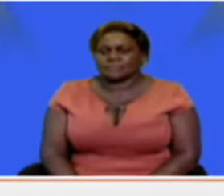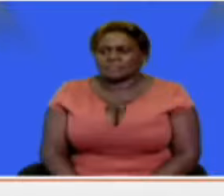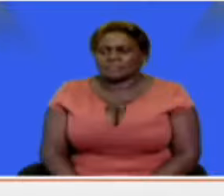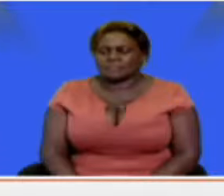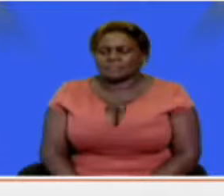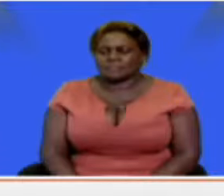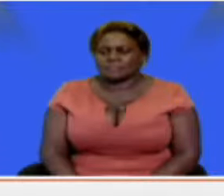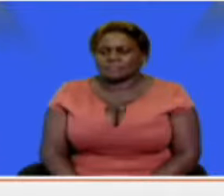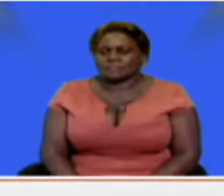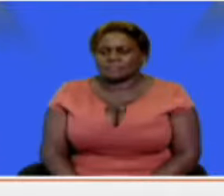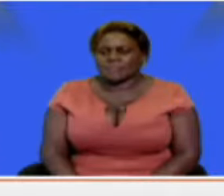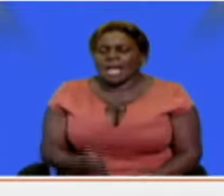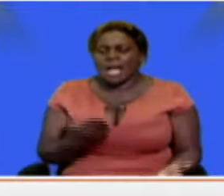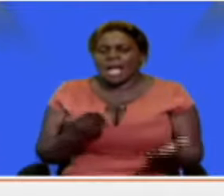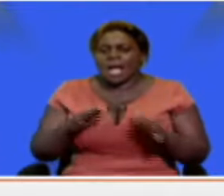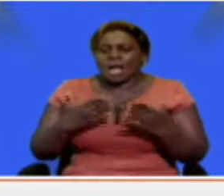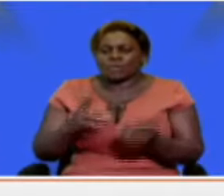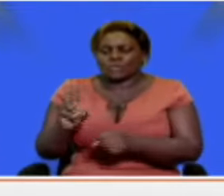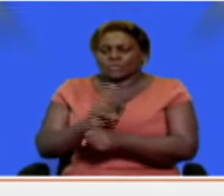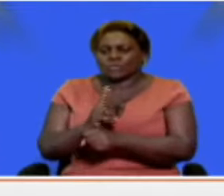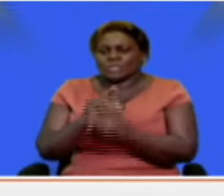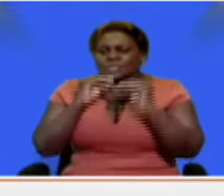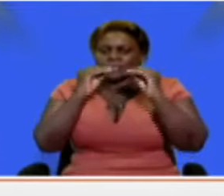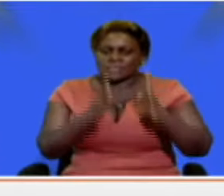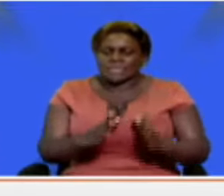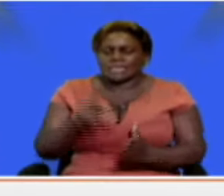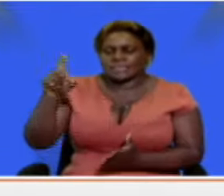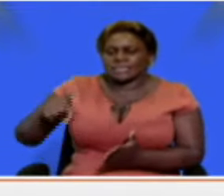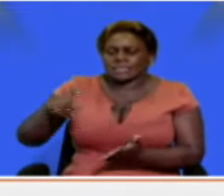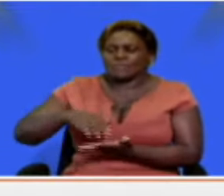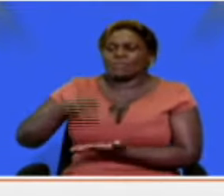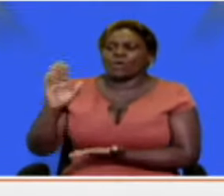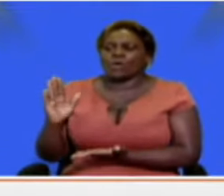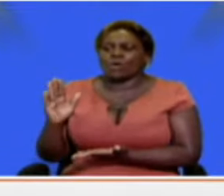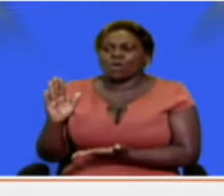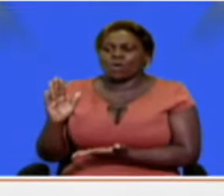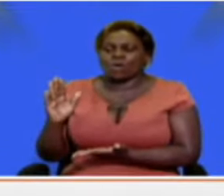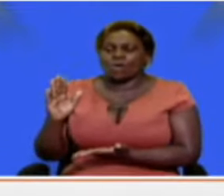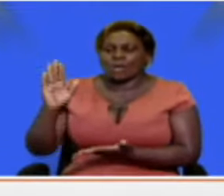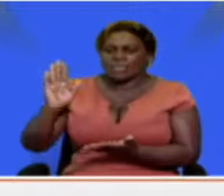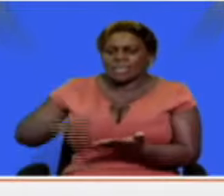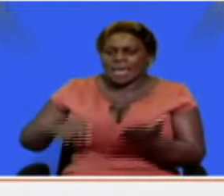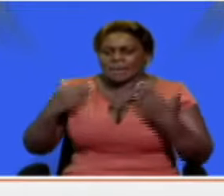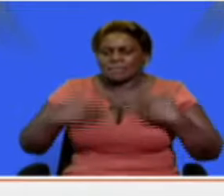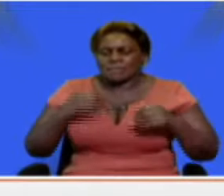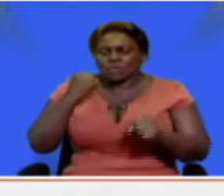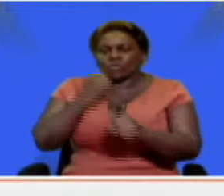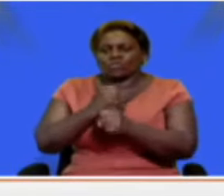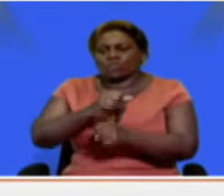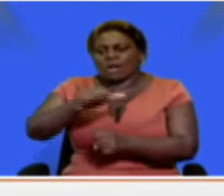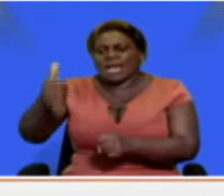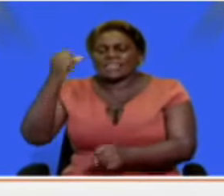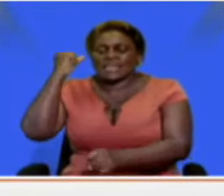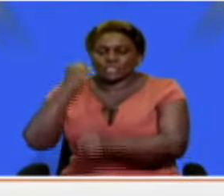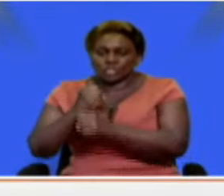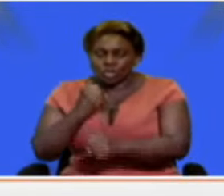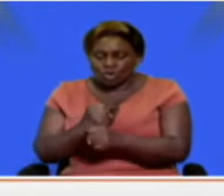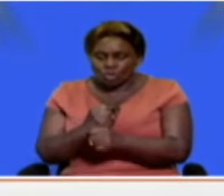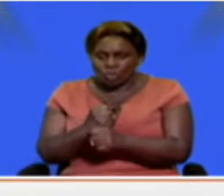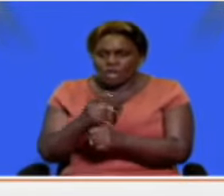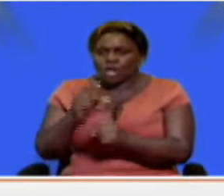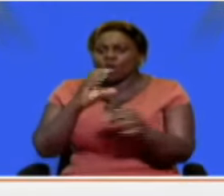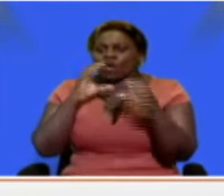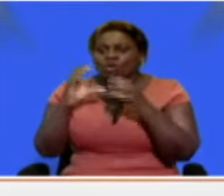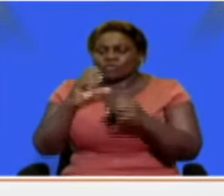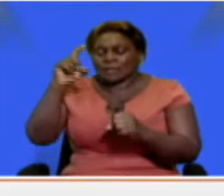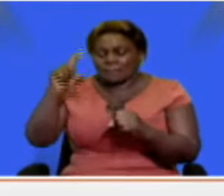how you rationalize expenditure. Teachers are required more than maybe people who do some other job. That's a conversation